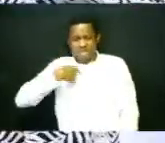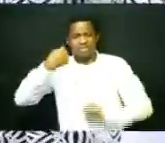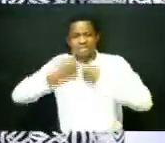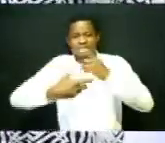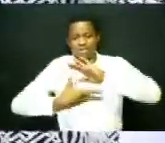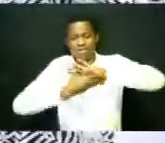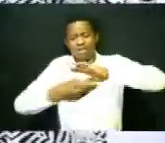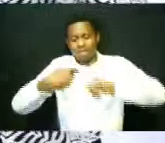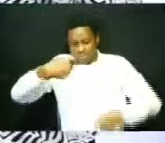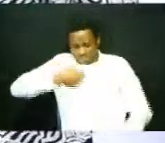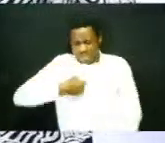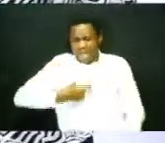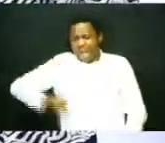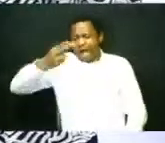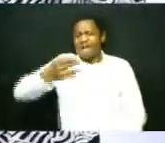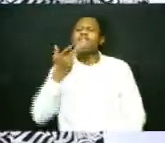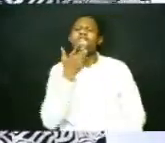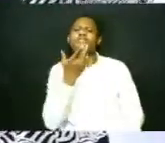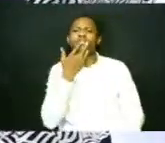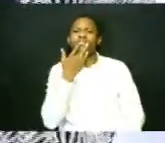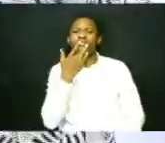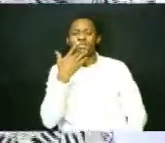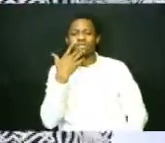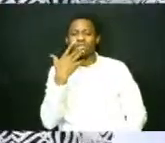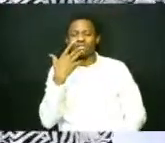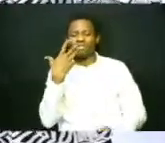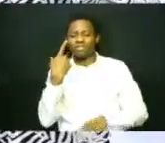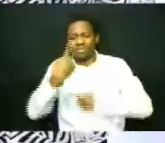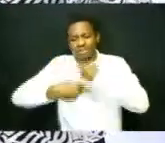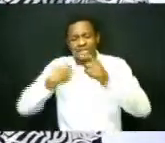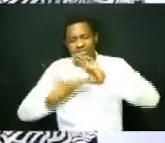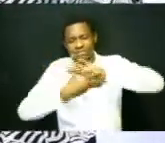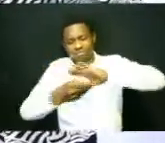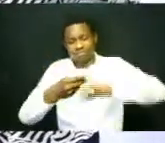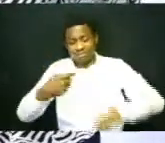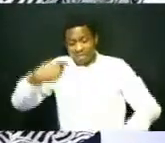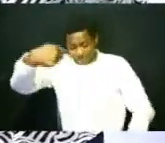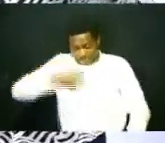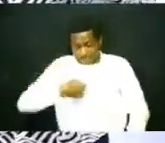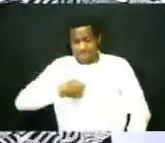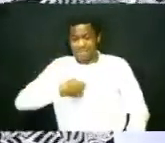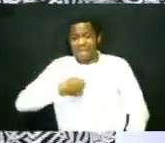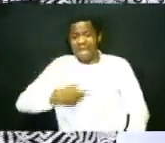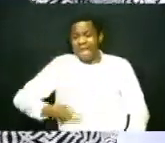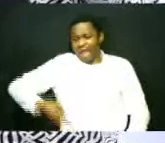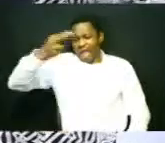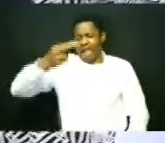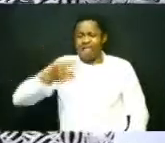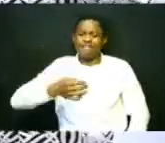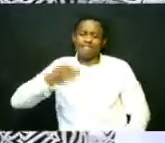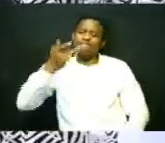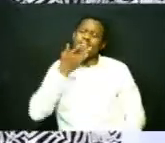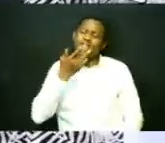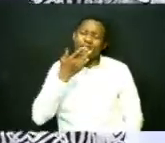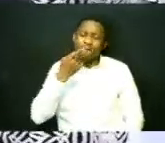favored. I am highly favored. What do me? Begin to say this. I am highly favored.